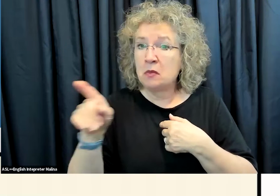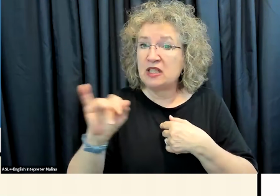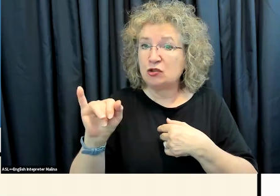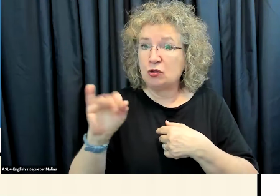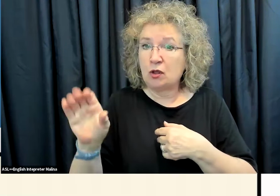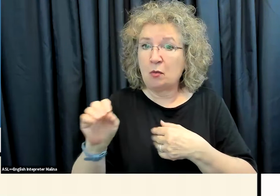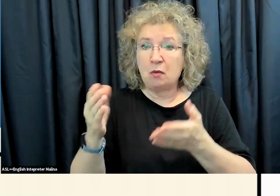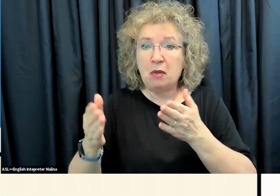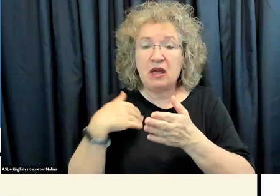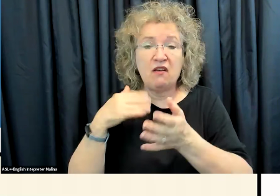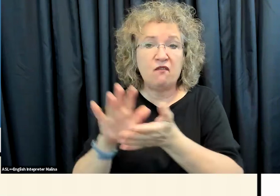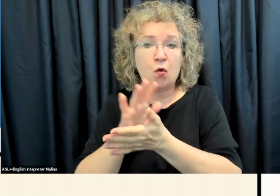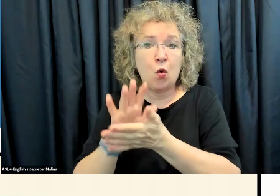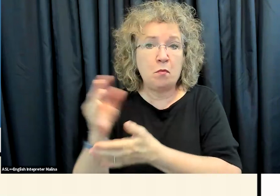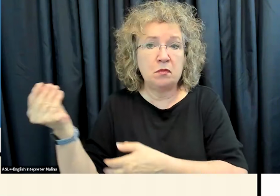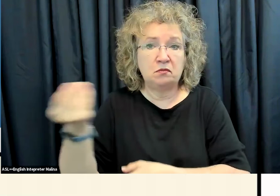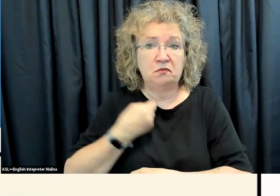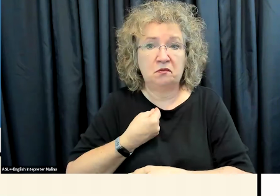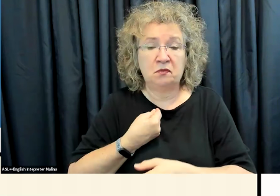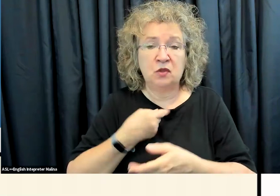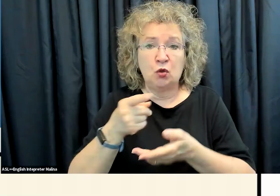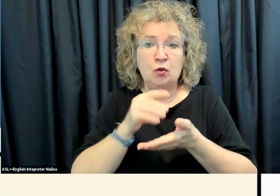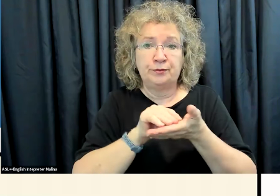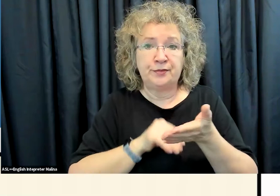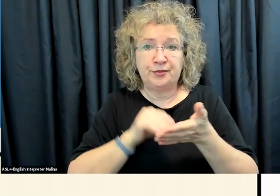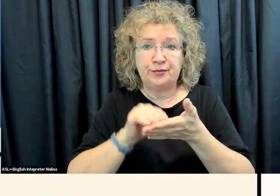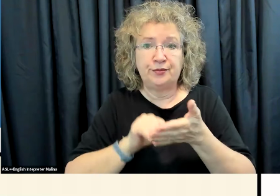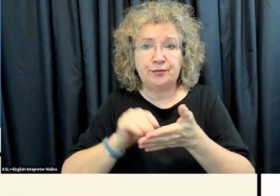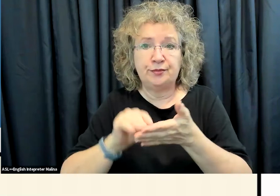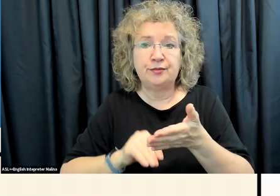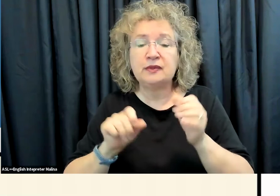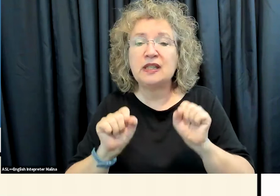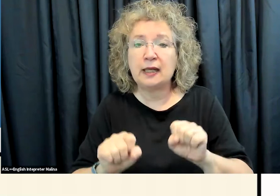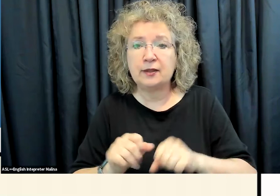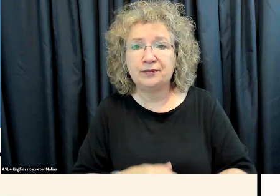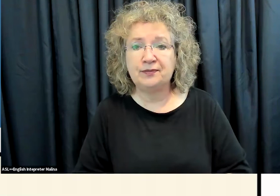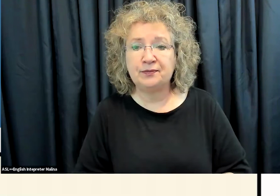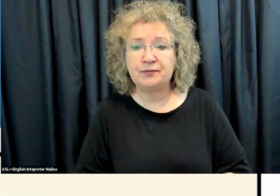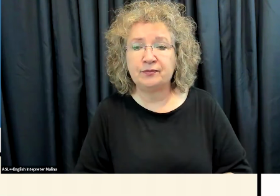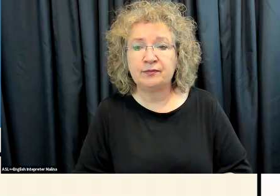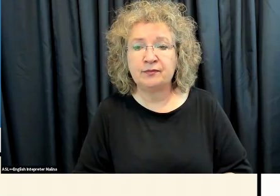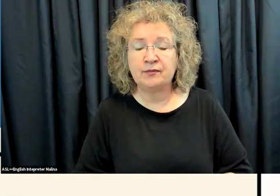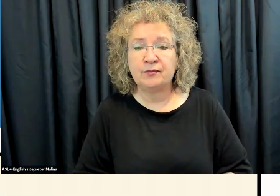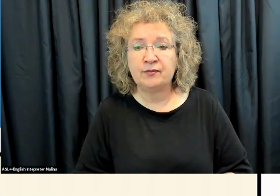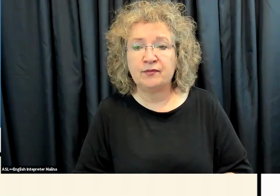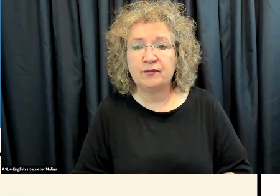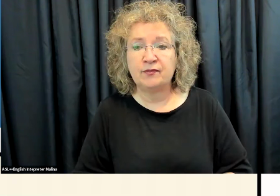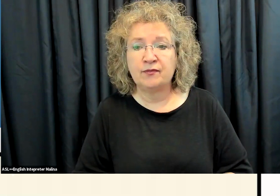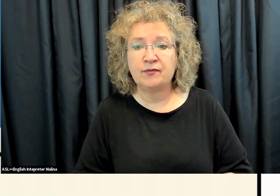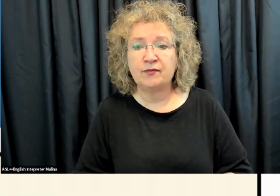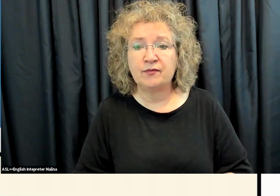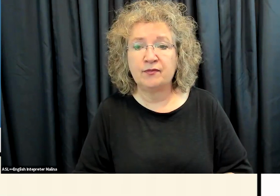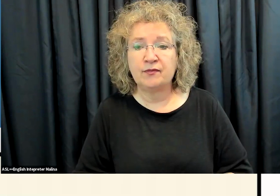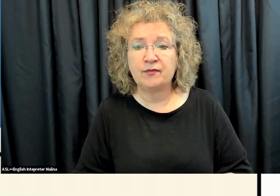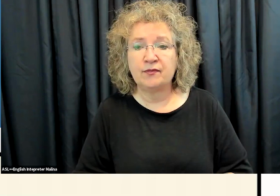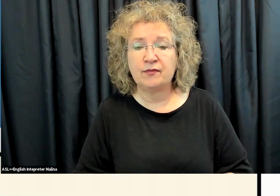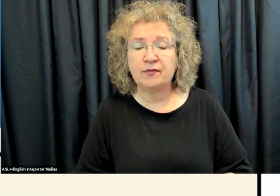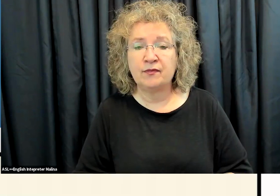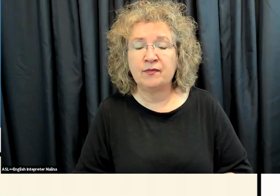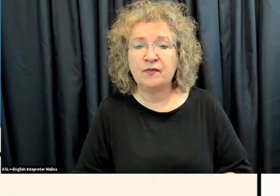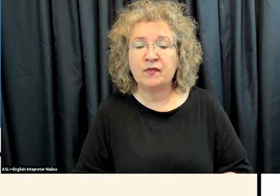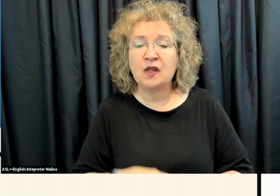forms that they can provide for you to create a home inventory. Ideally, you would want to update this list